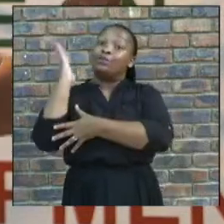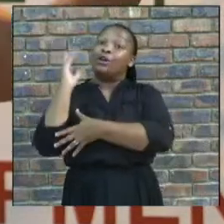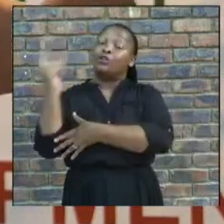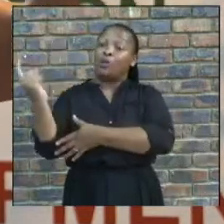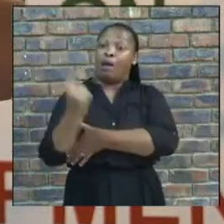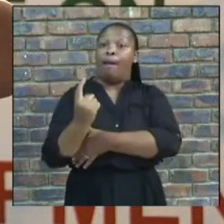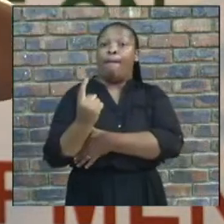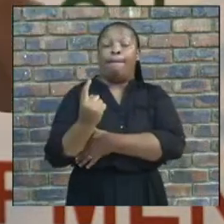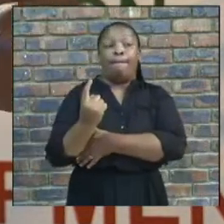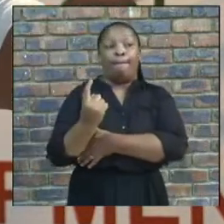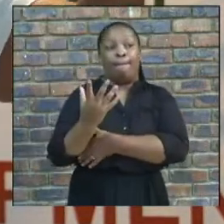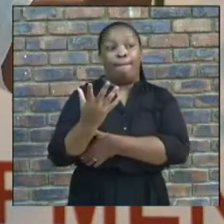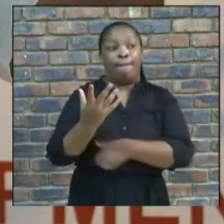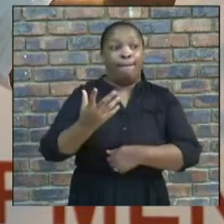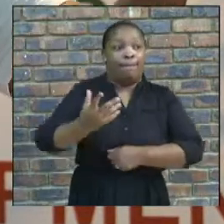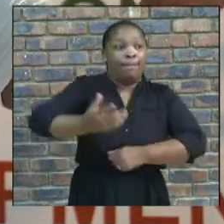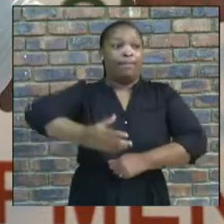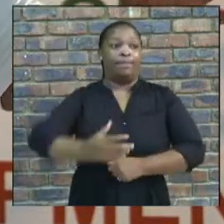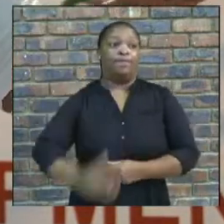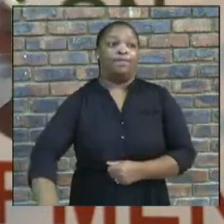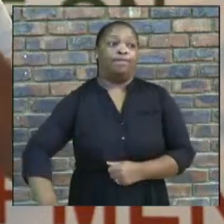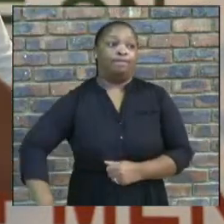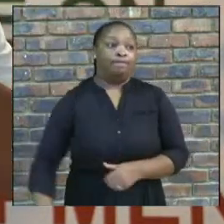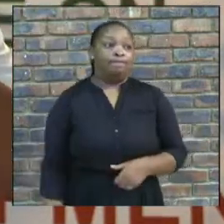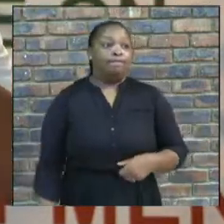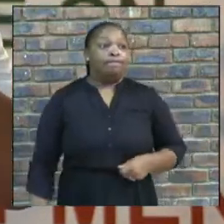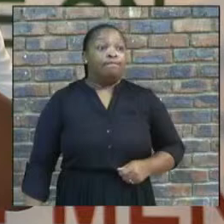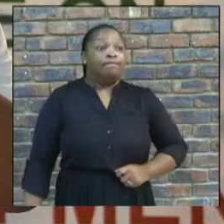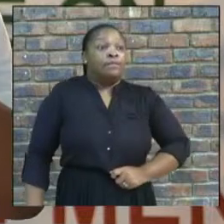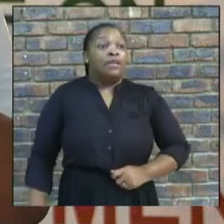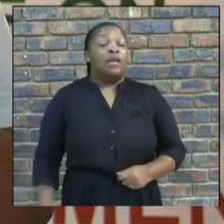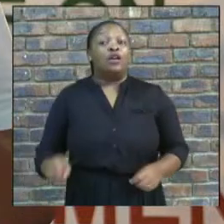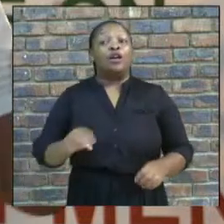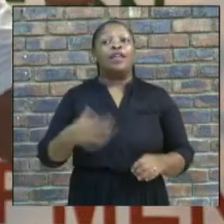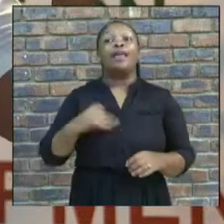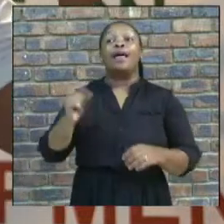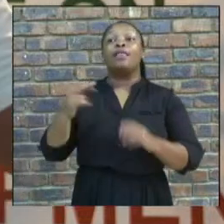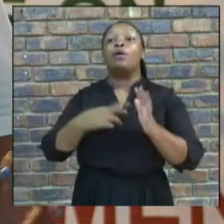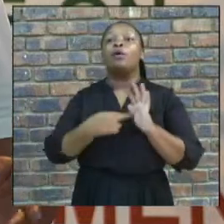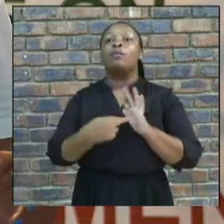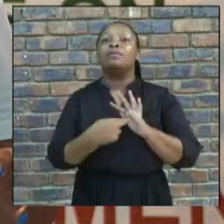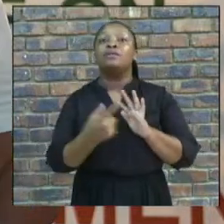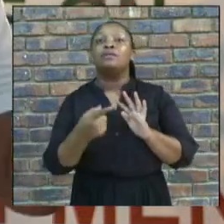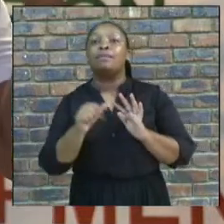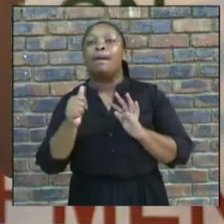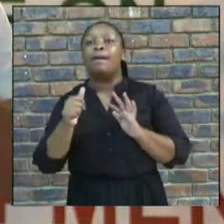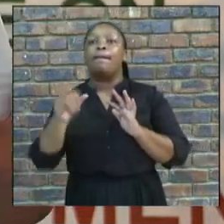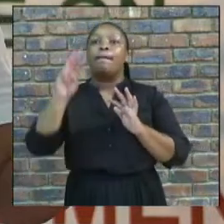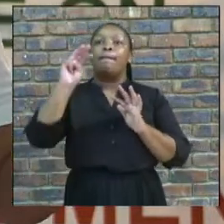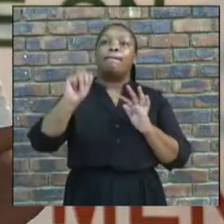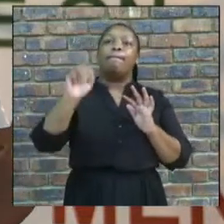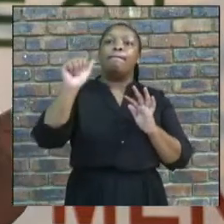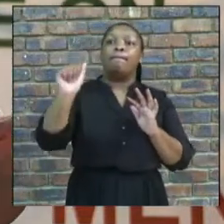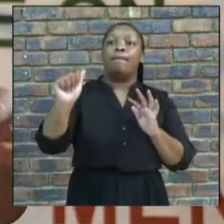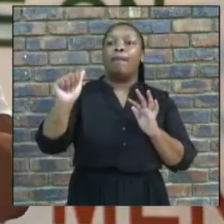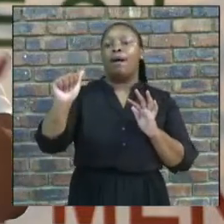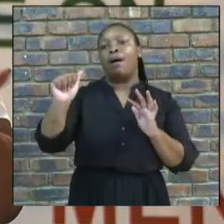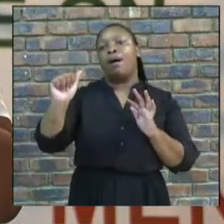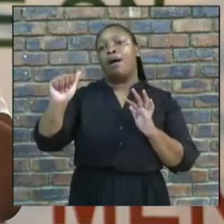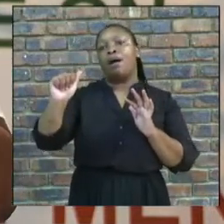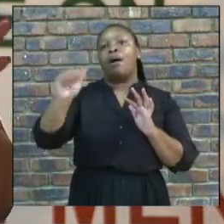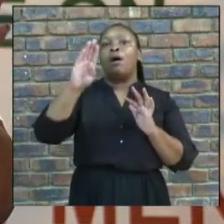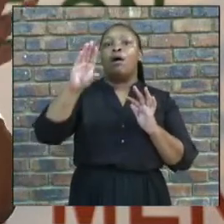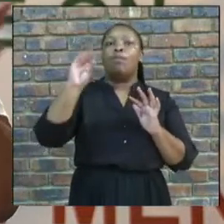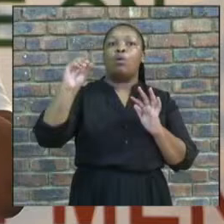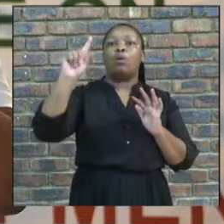Thabo, of the people that are here, except that DMR will be represented by Mema Mukhali. That's the only name that I have. The other